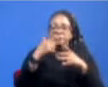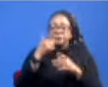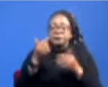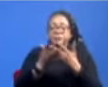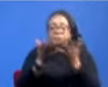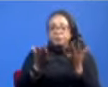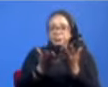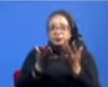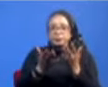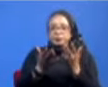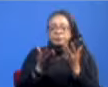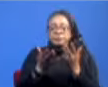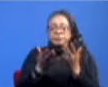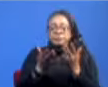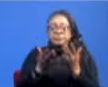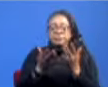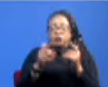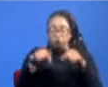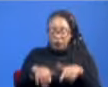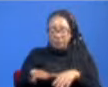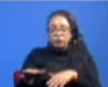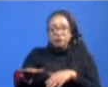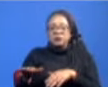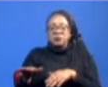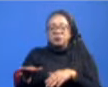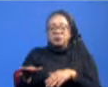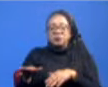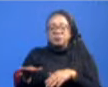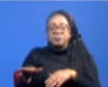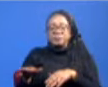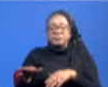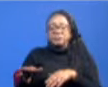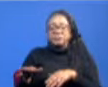not yesterday, actually, today morning.